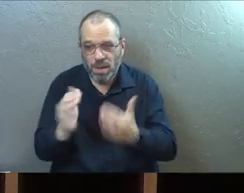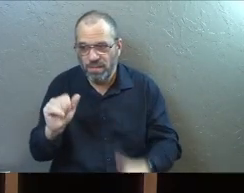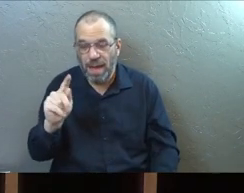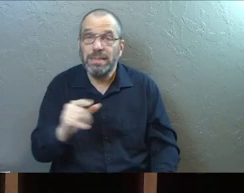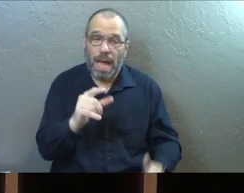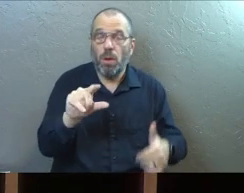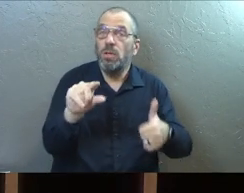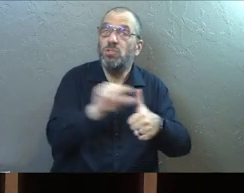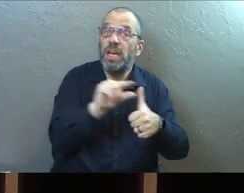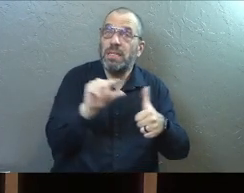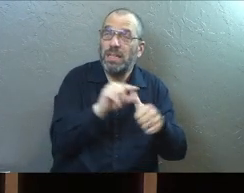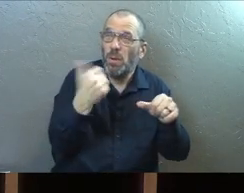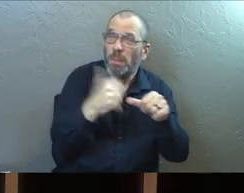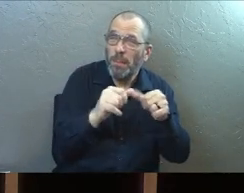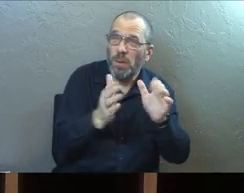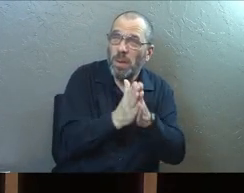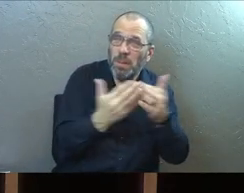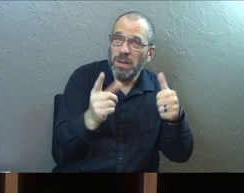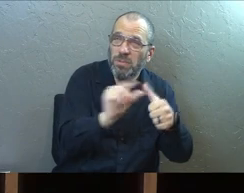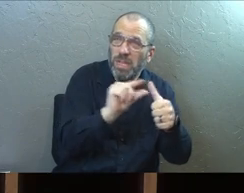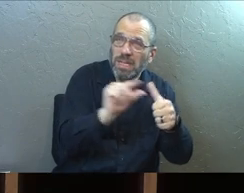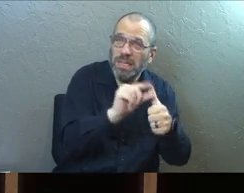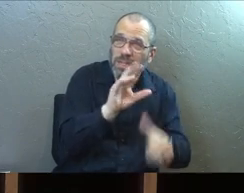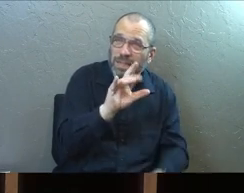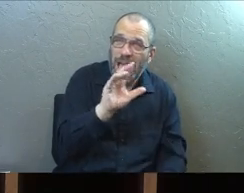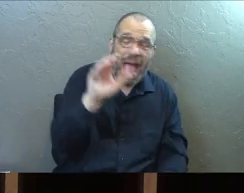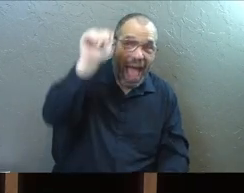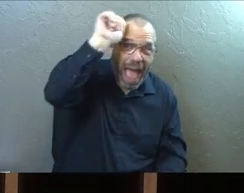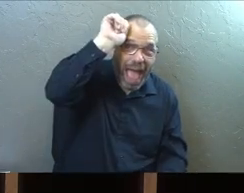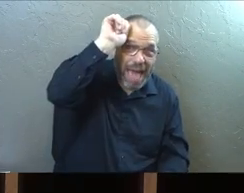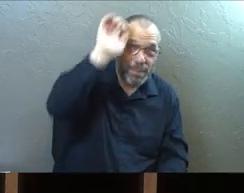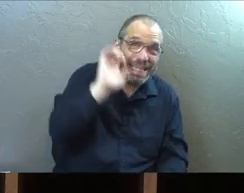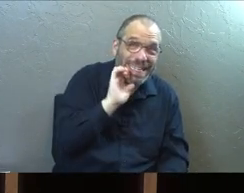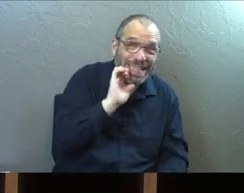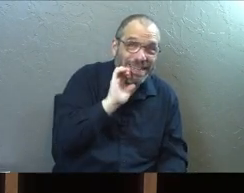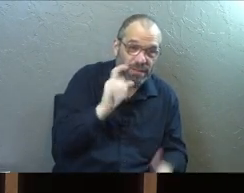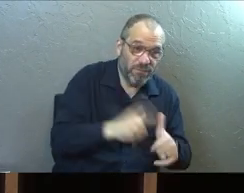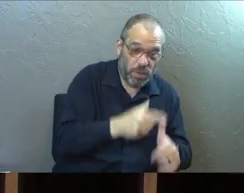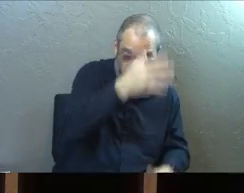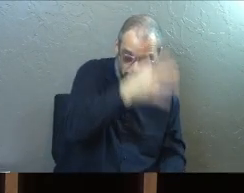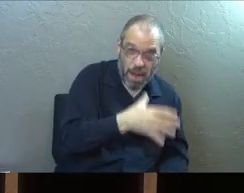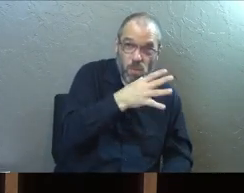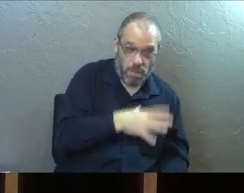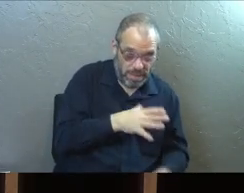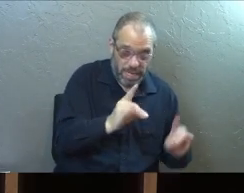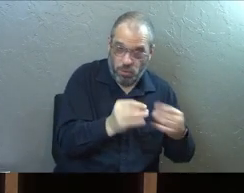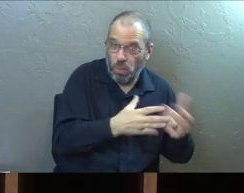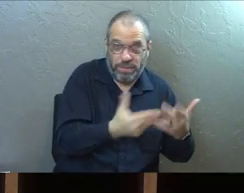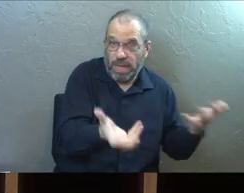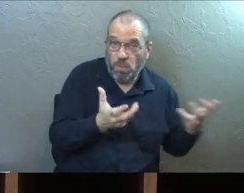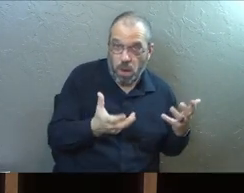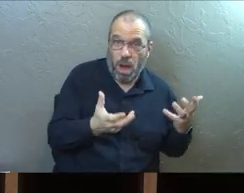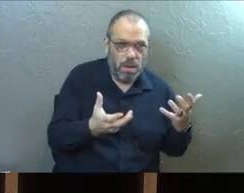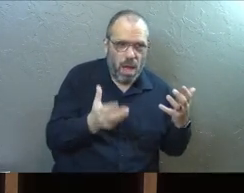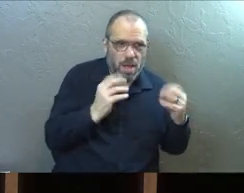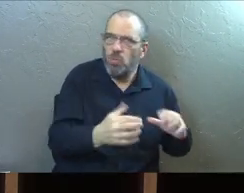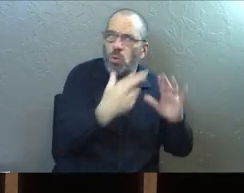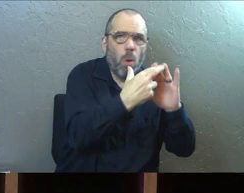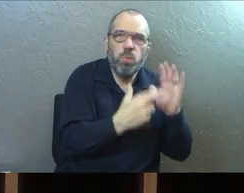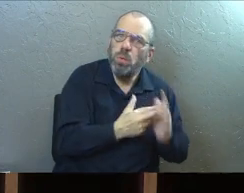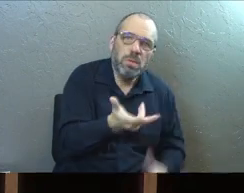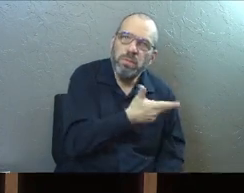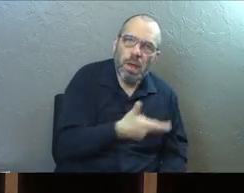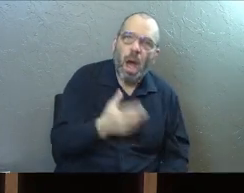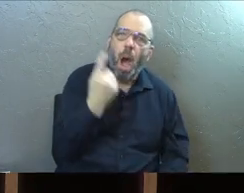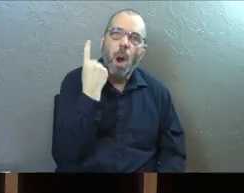In the book of Genesis, if you remember, Adam and Eve, the first man, first woman, could do pretty much anything. There weren't a lot of rules for